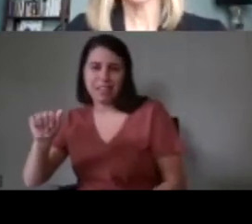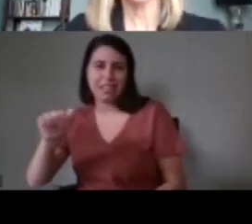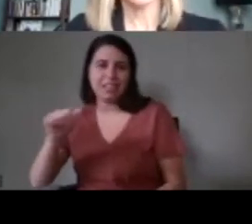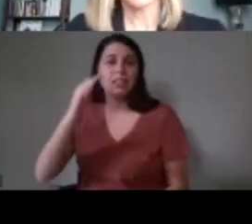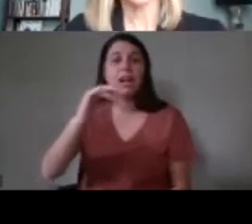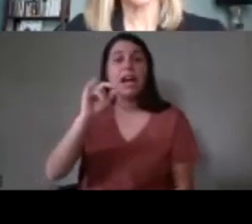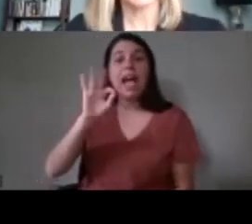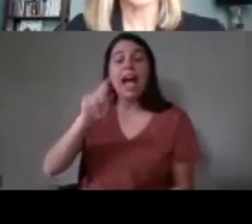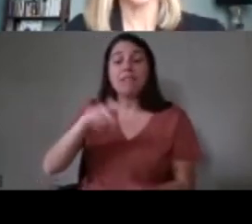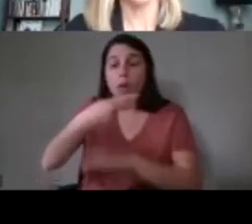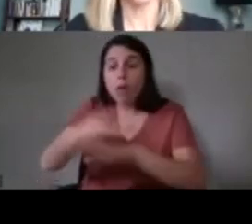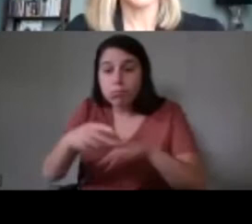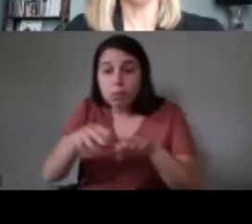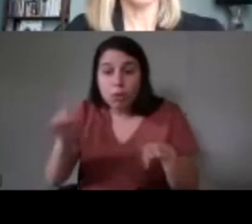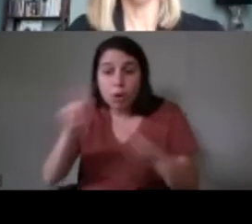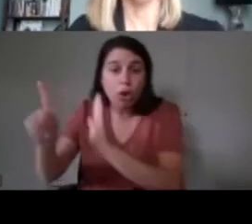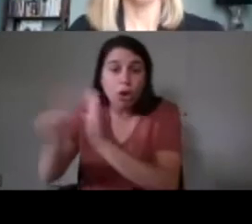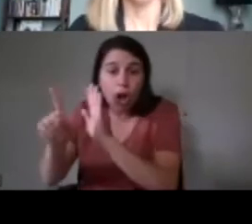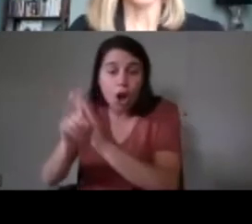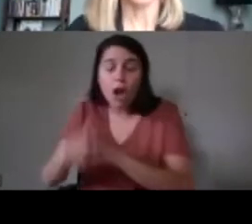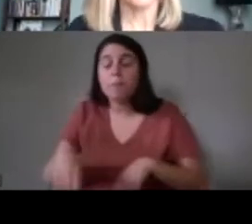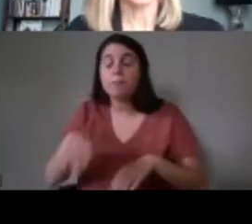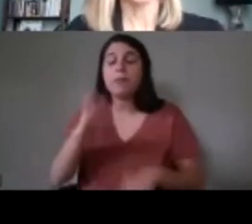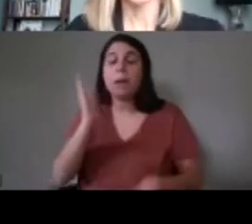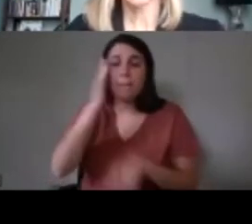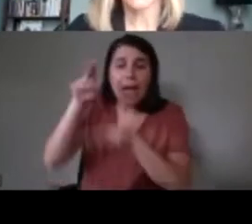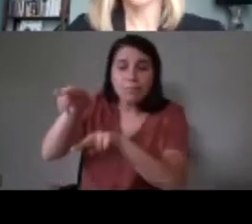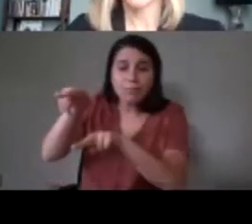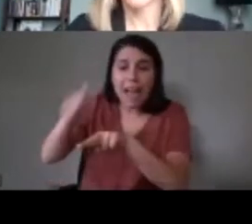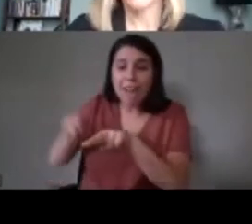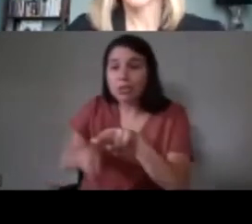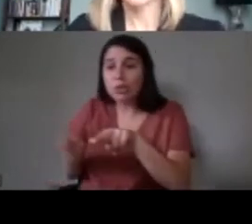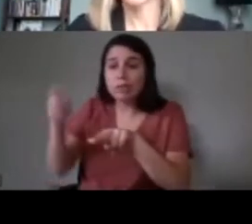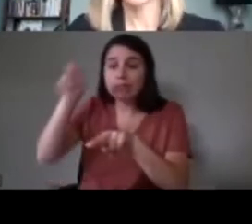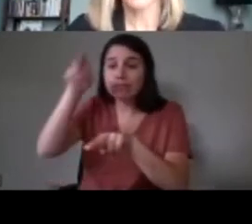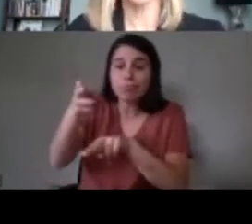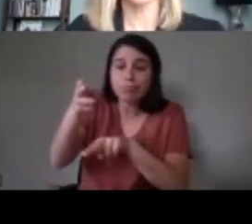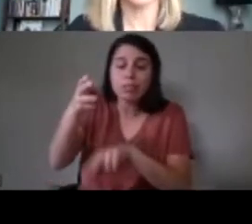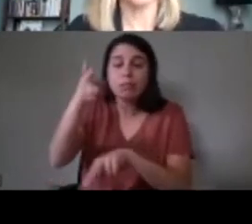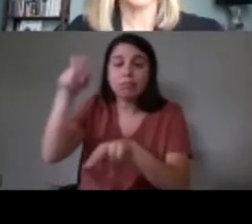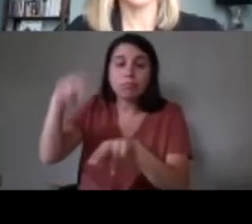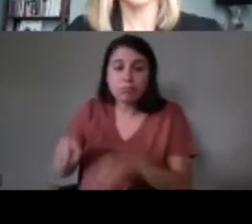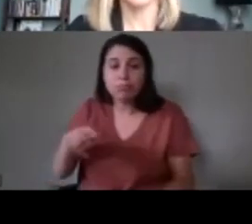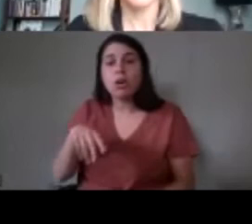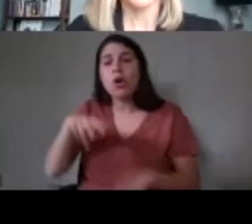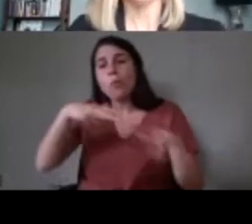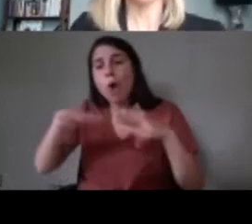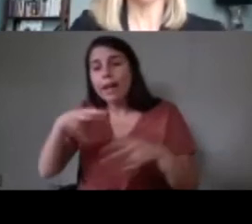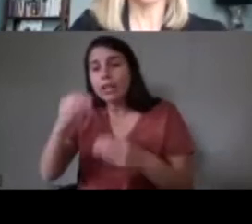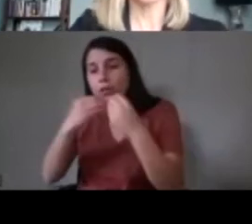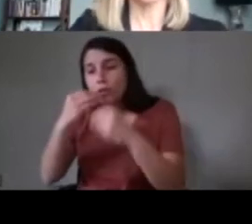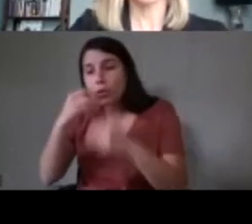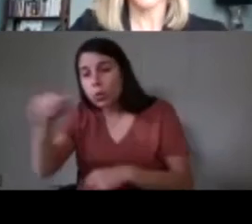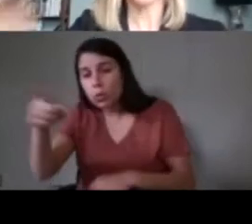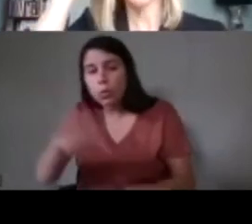alarms, climbing on and off the top bunk. I mentioned walking to chow, wearing handcuffs or shackles while walking, hearing